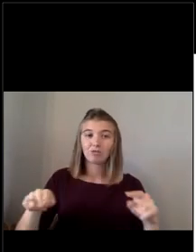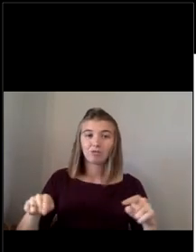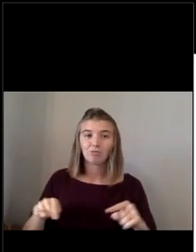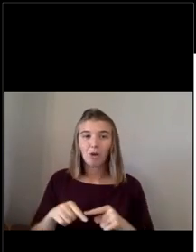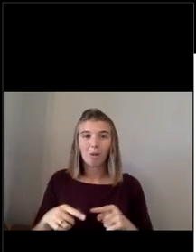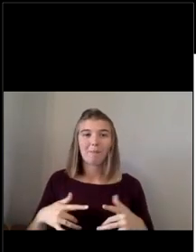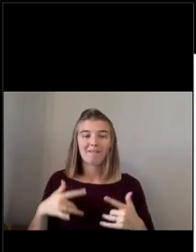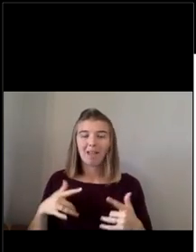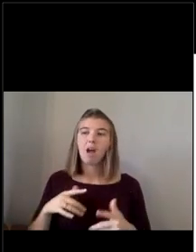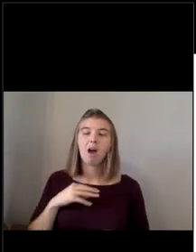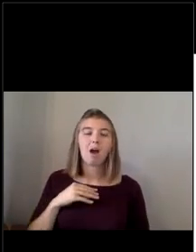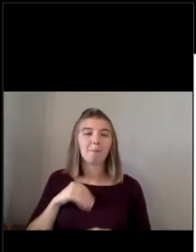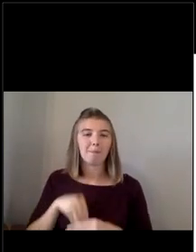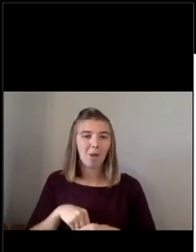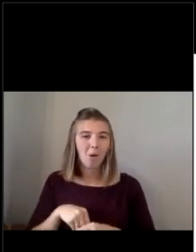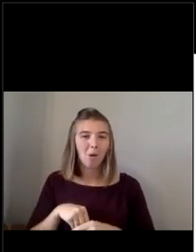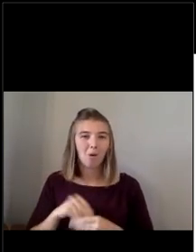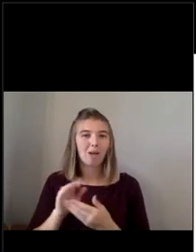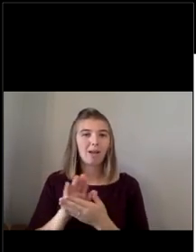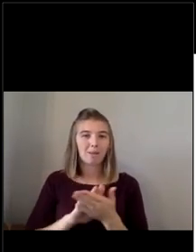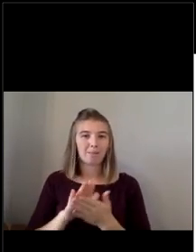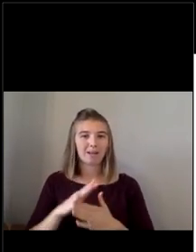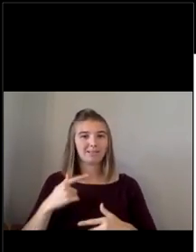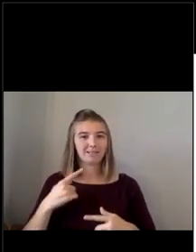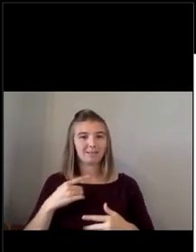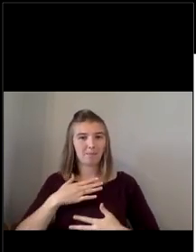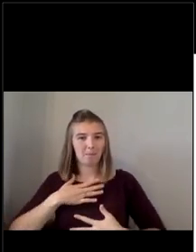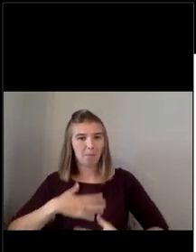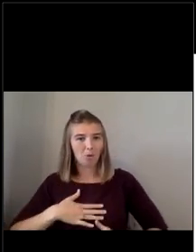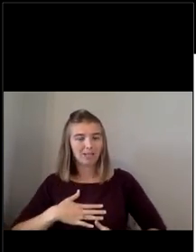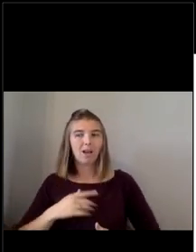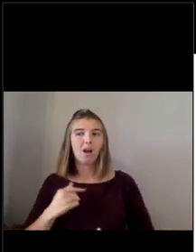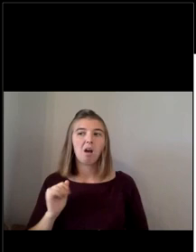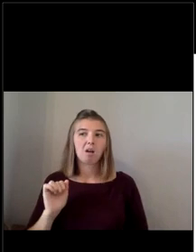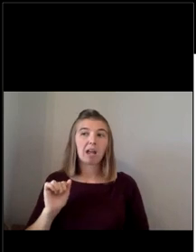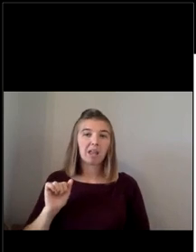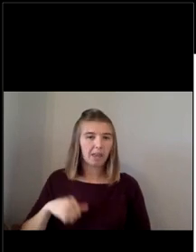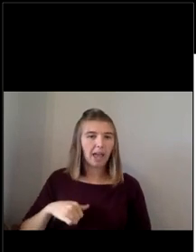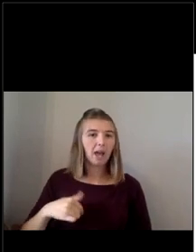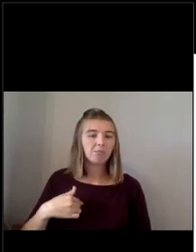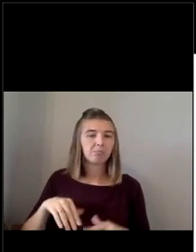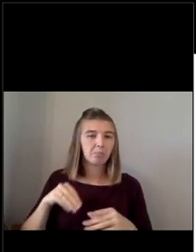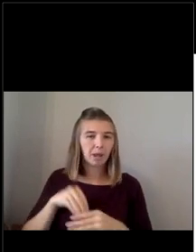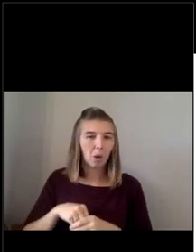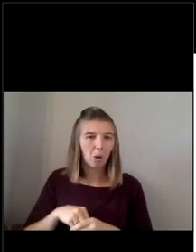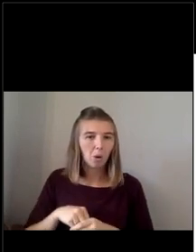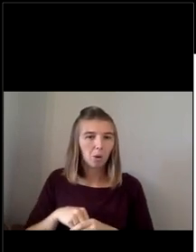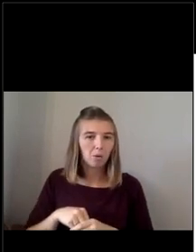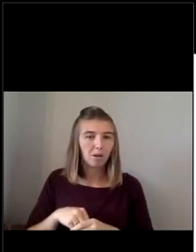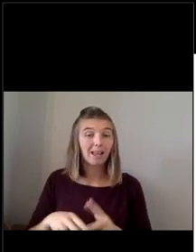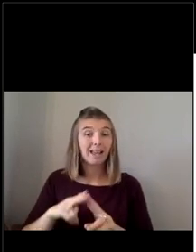begin to form an answer. Do I belong here? If you feel